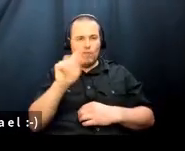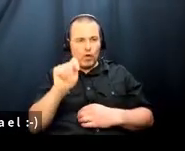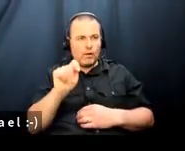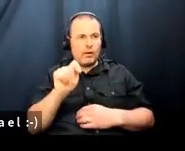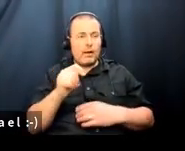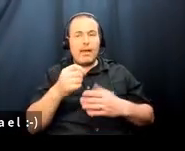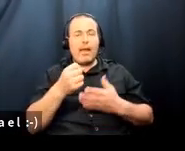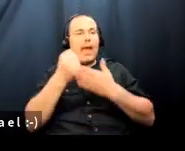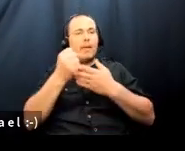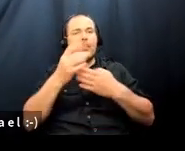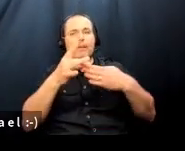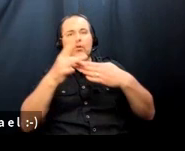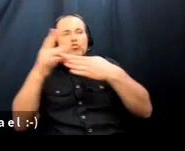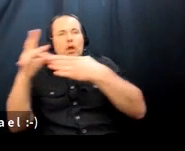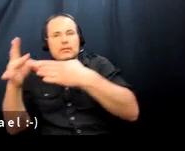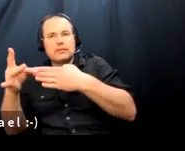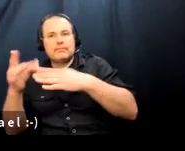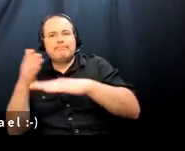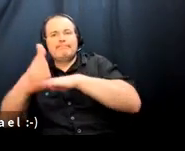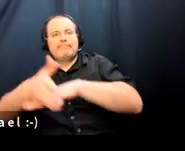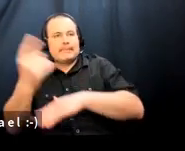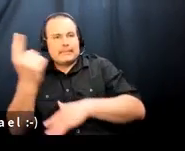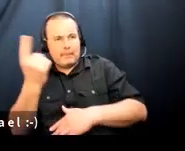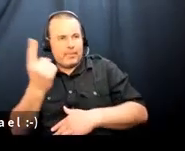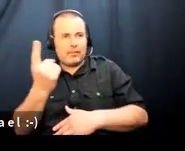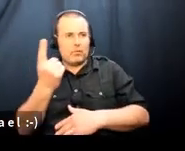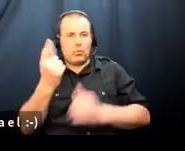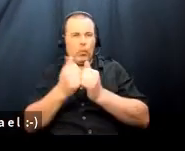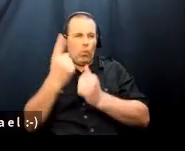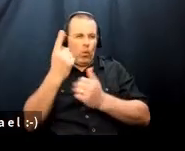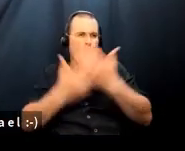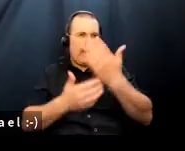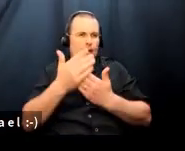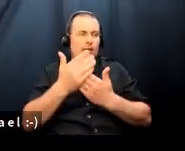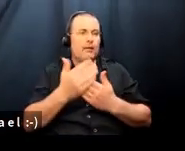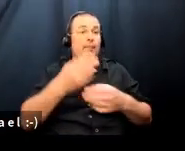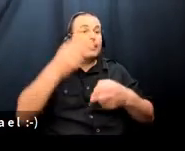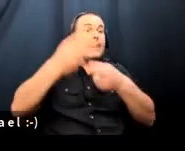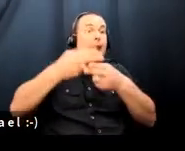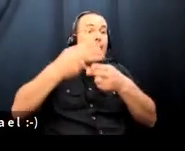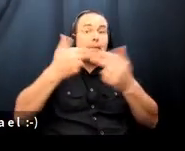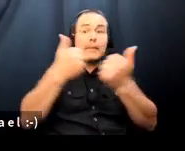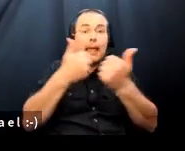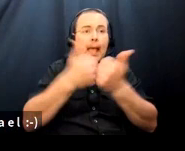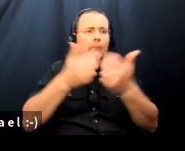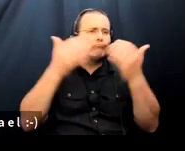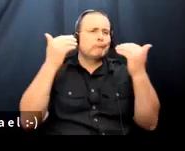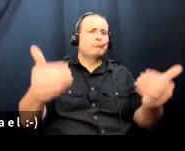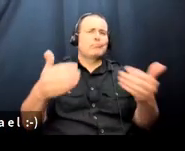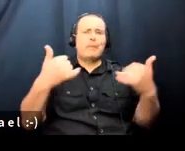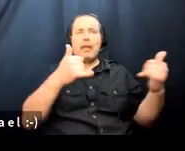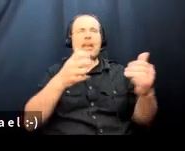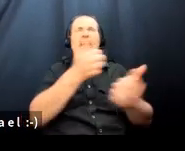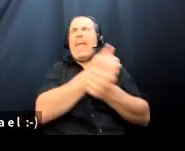Play the name game. Everything in the environment has a name, has a label.